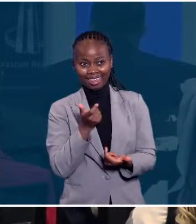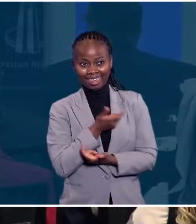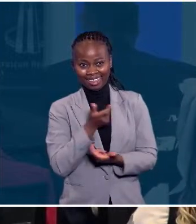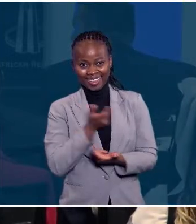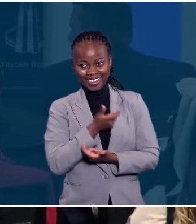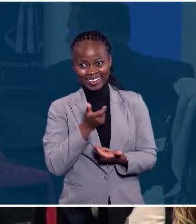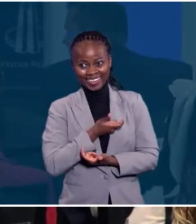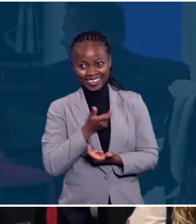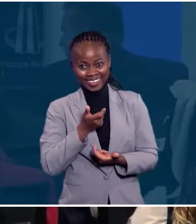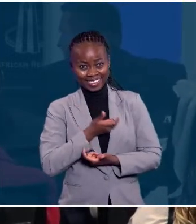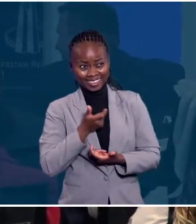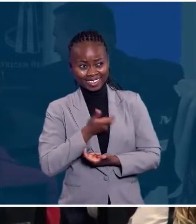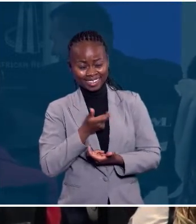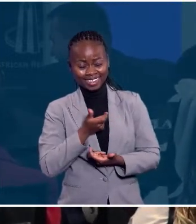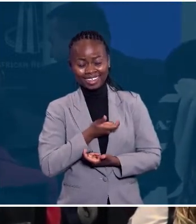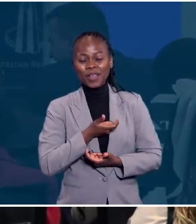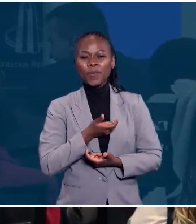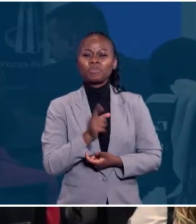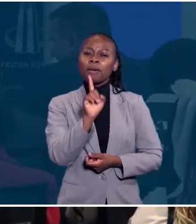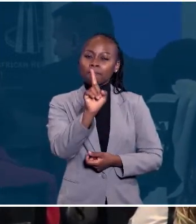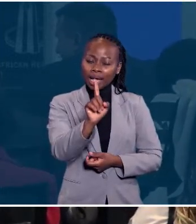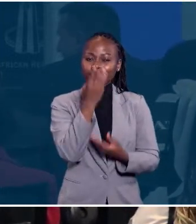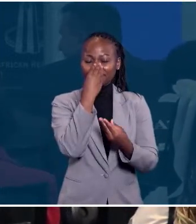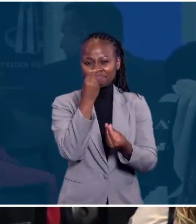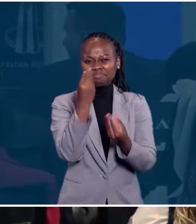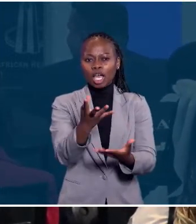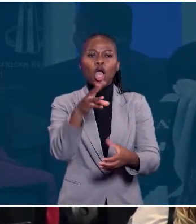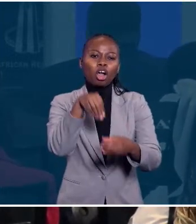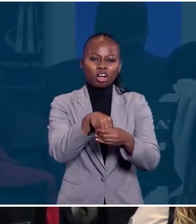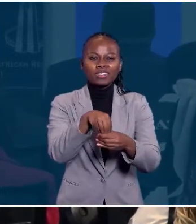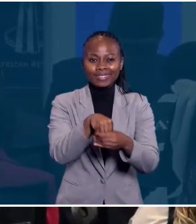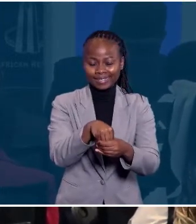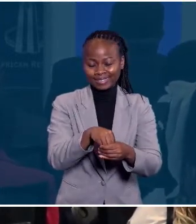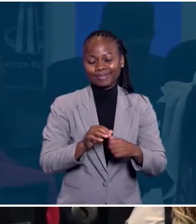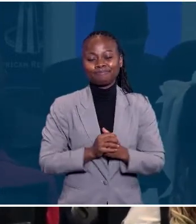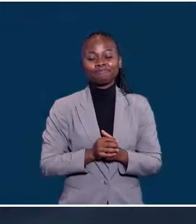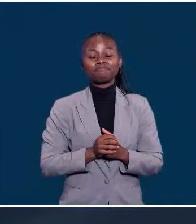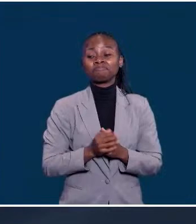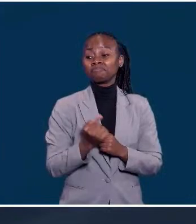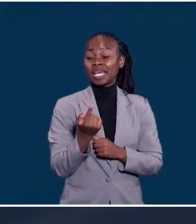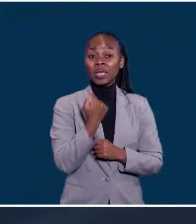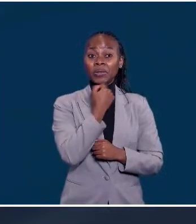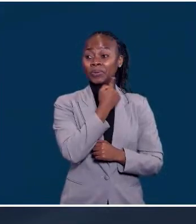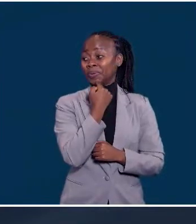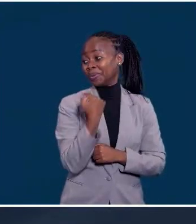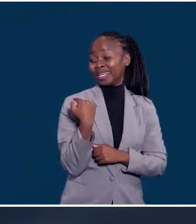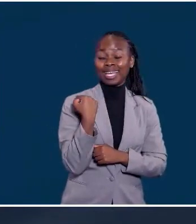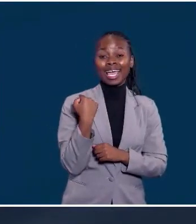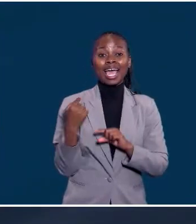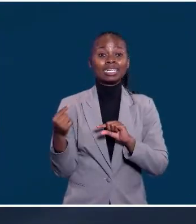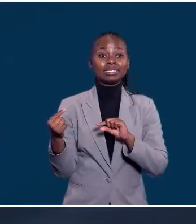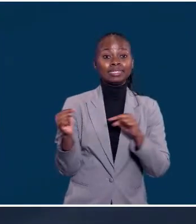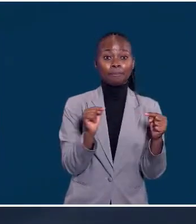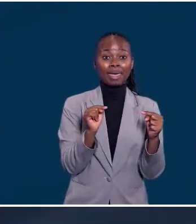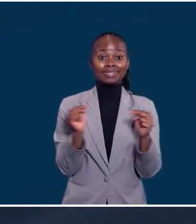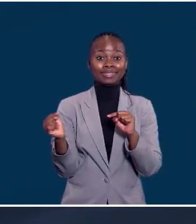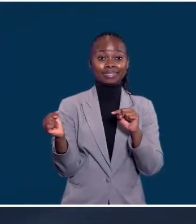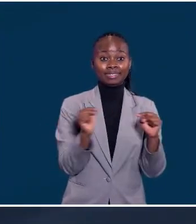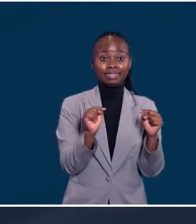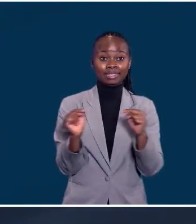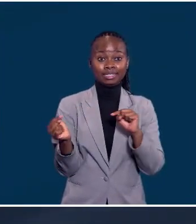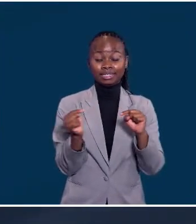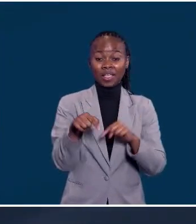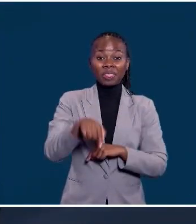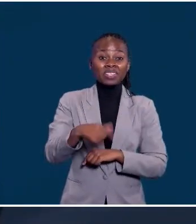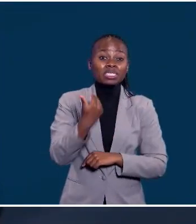GFCF? Just for context, there was a debate raging on the sub-email system